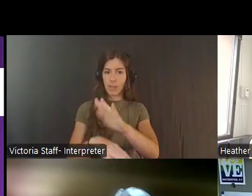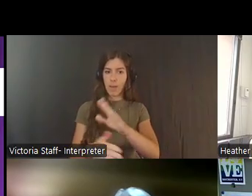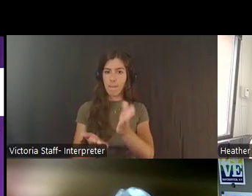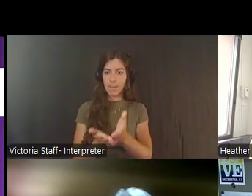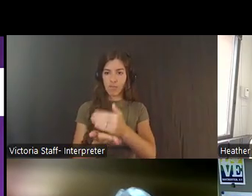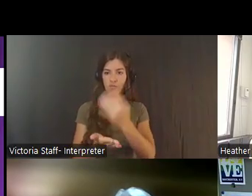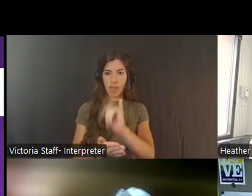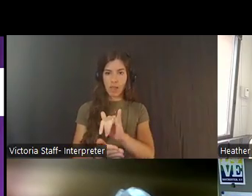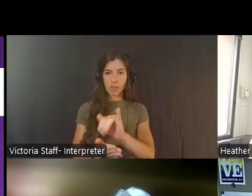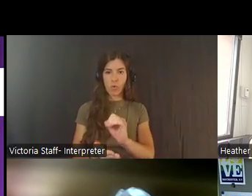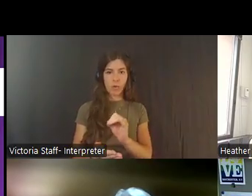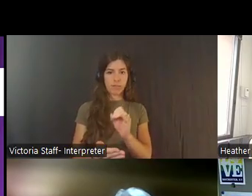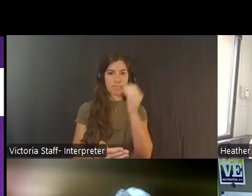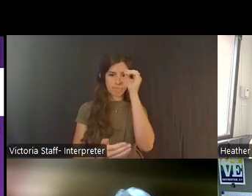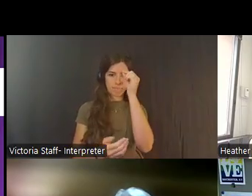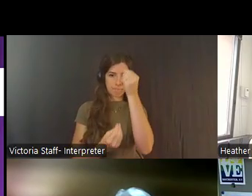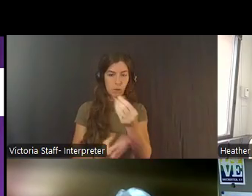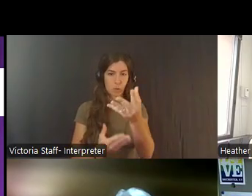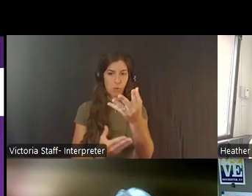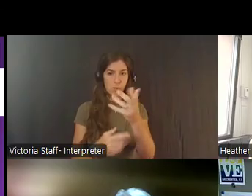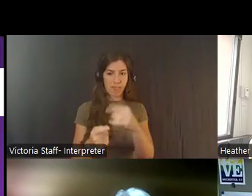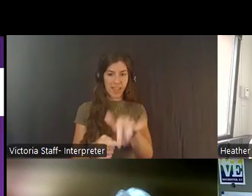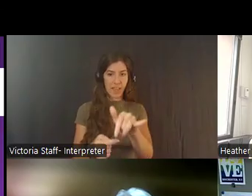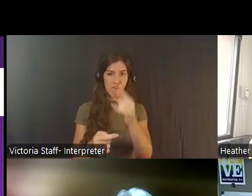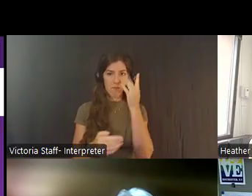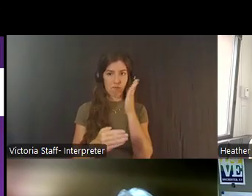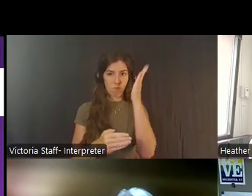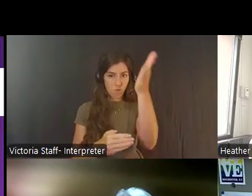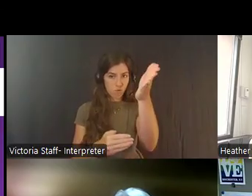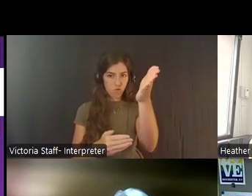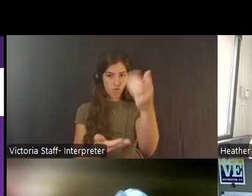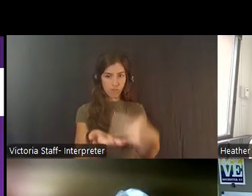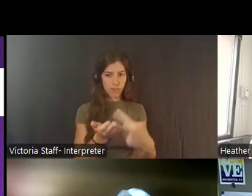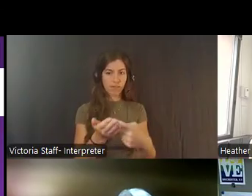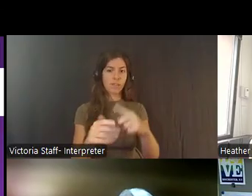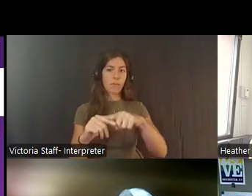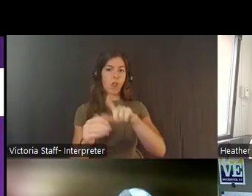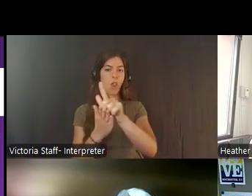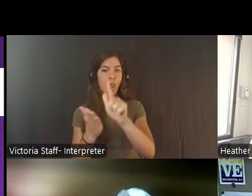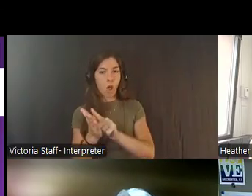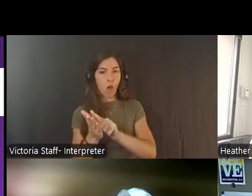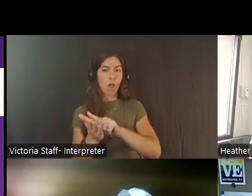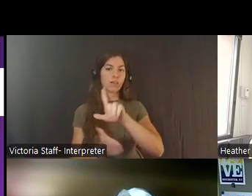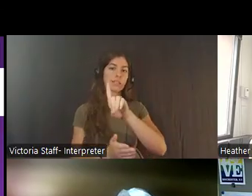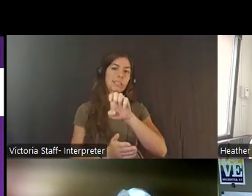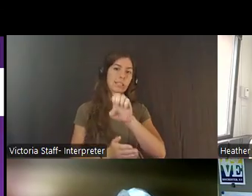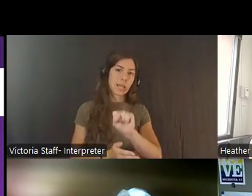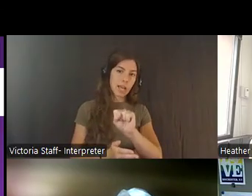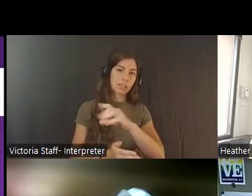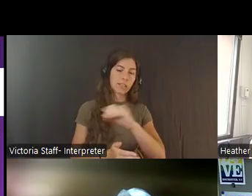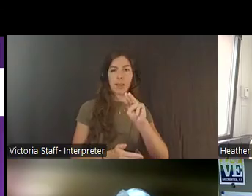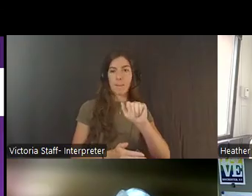want to bookmark that for future conversations based on what law and DES determine and the mayor decides about Art